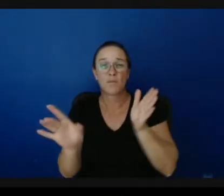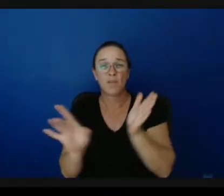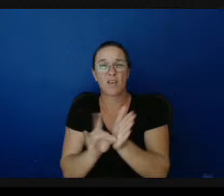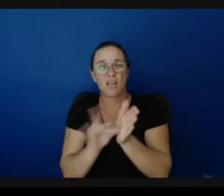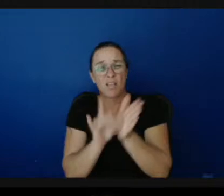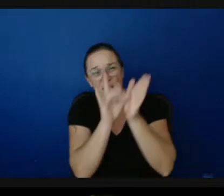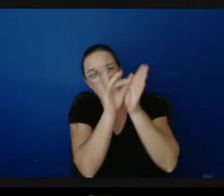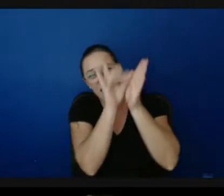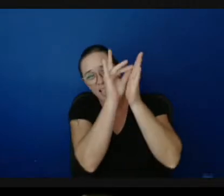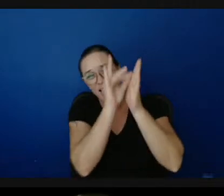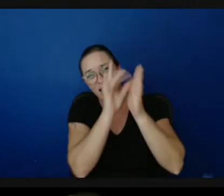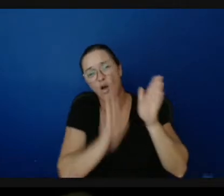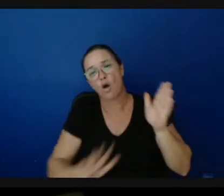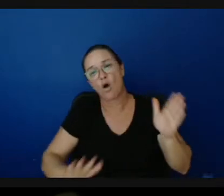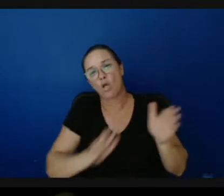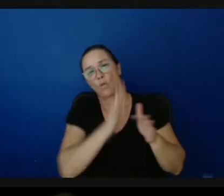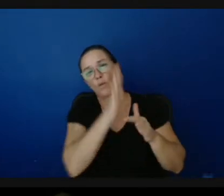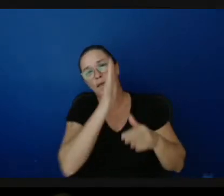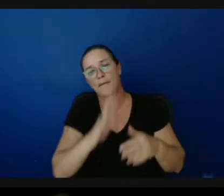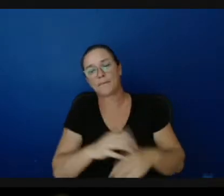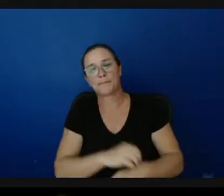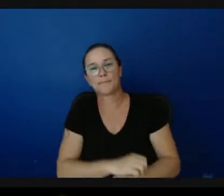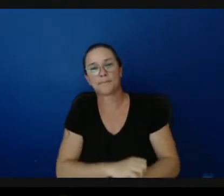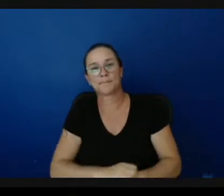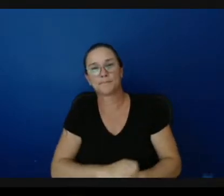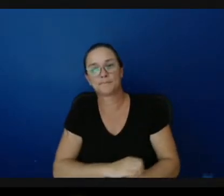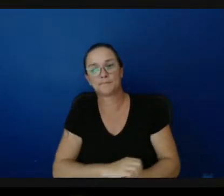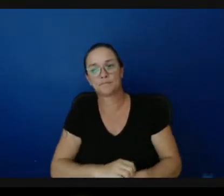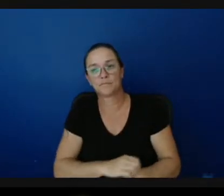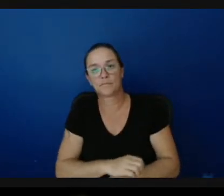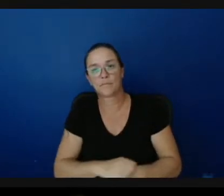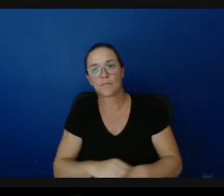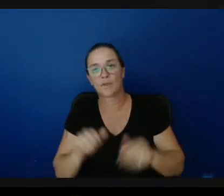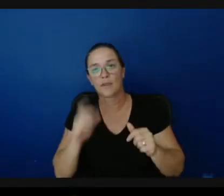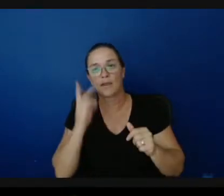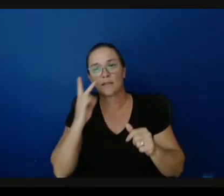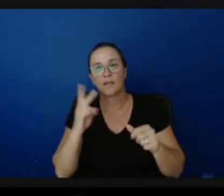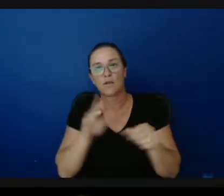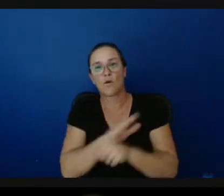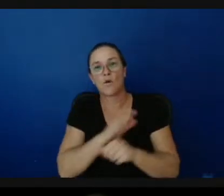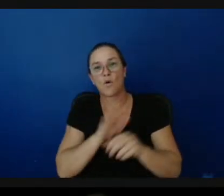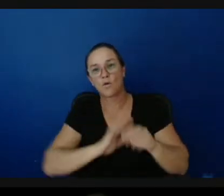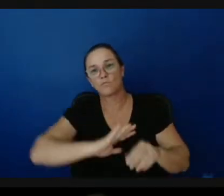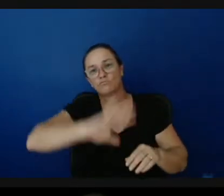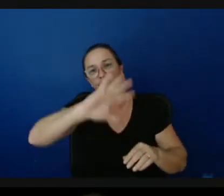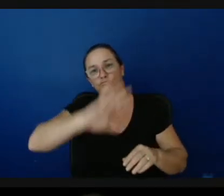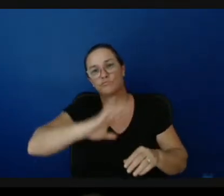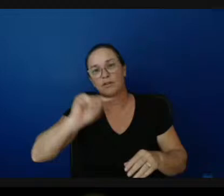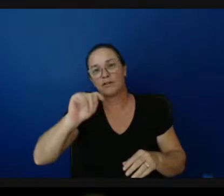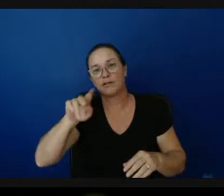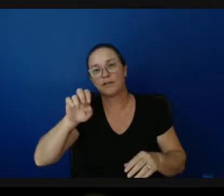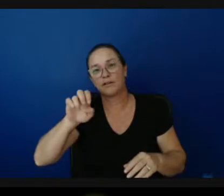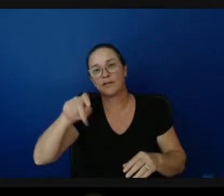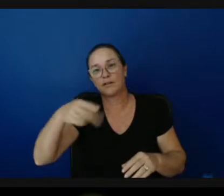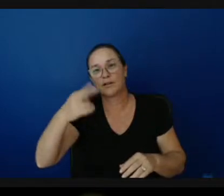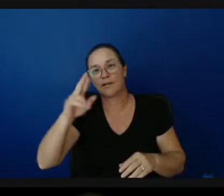you saw that whole field of tephra on a road that we saw in a photograph earlier up here.